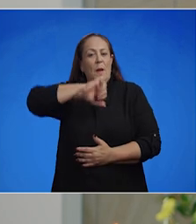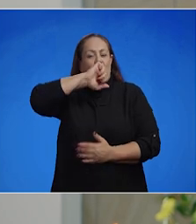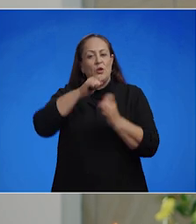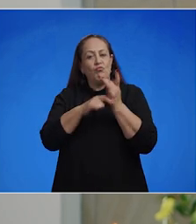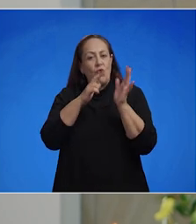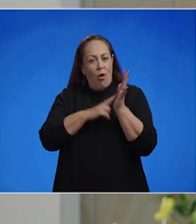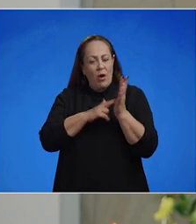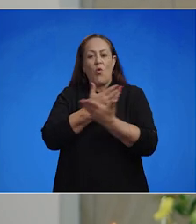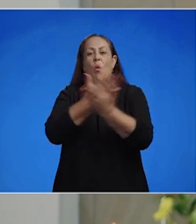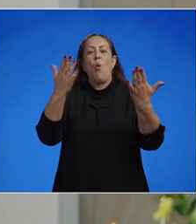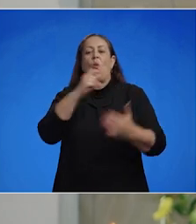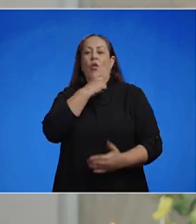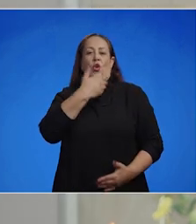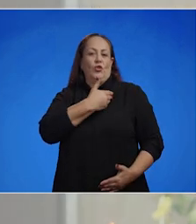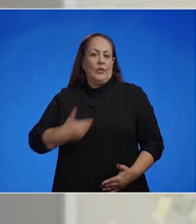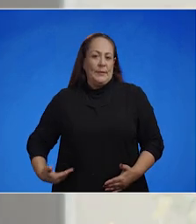our Bishop and all the clergy.